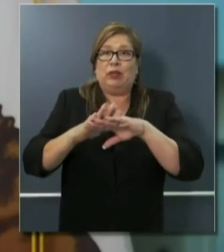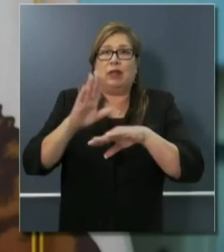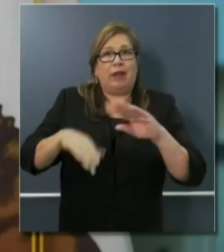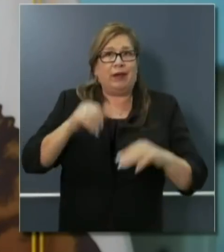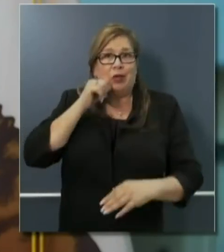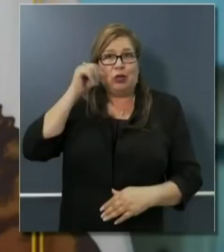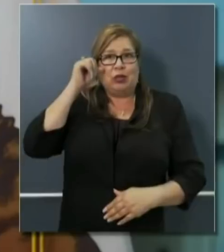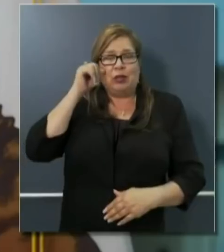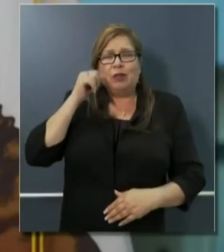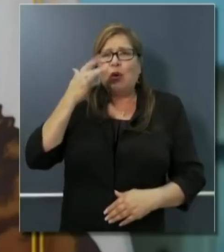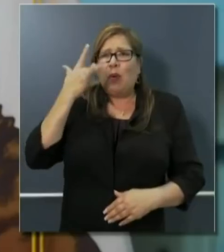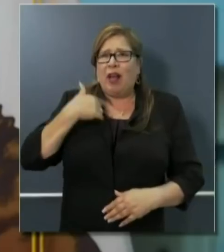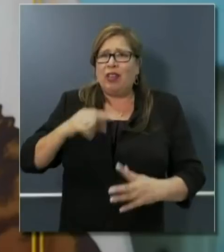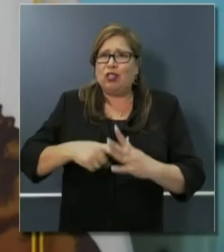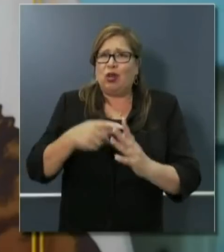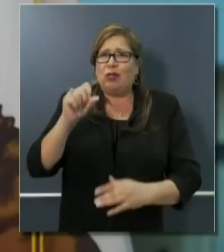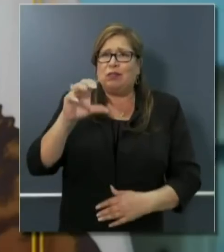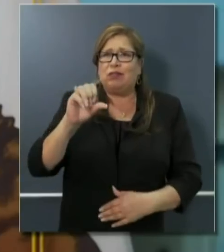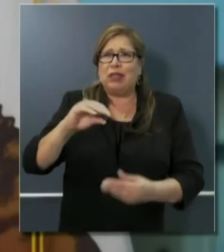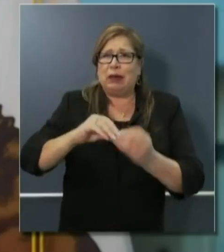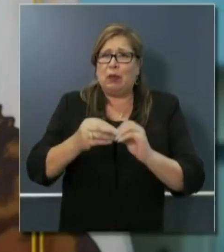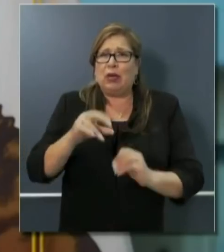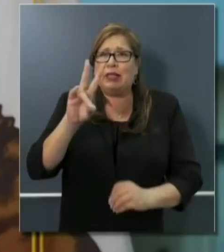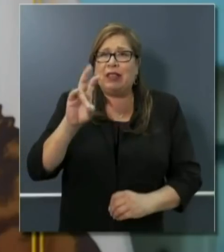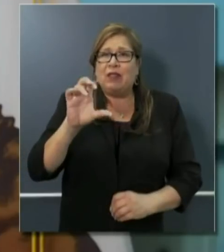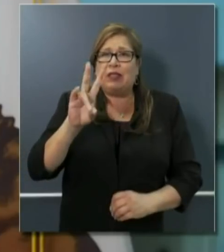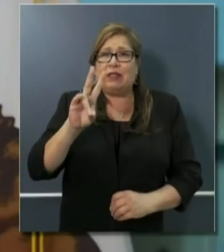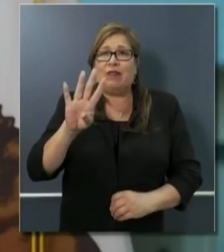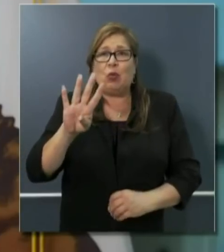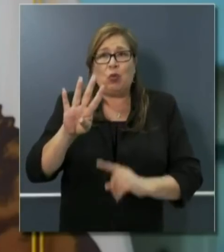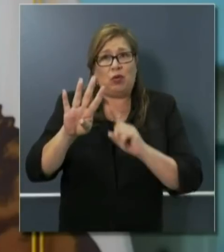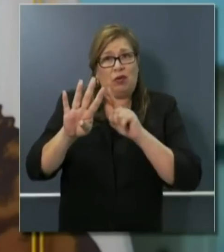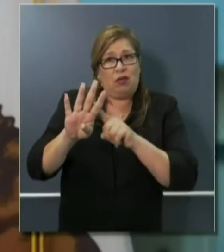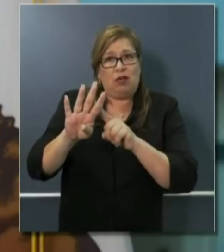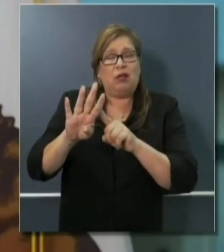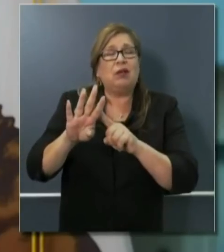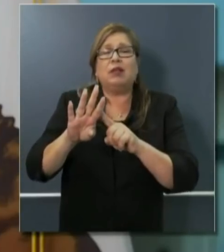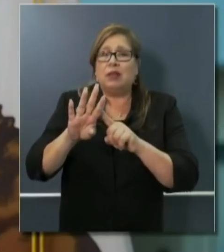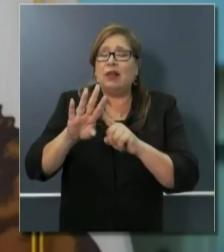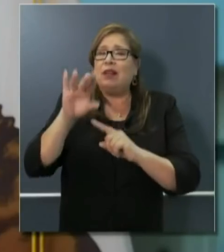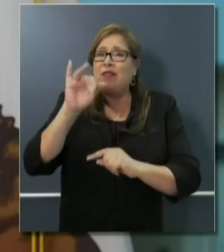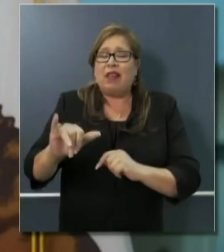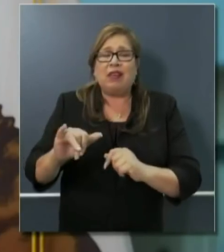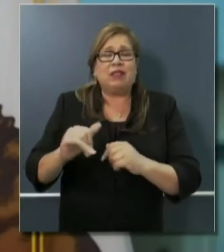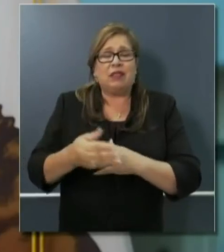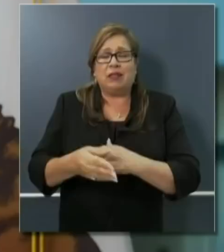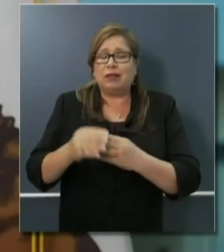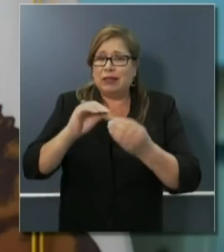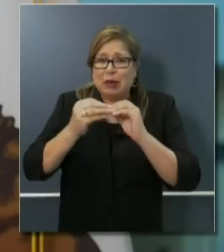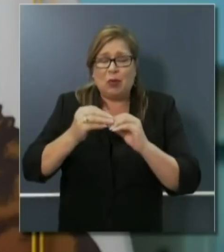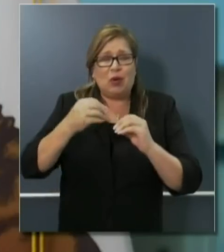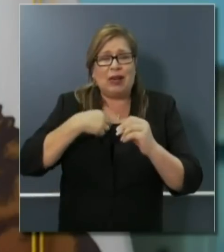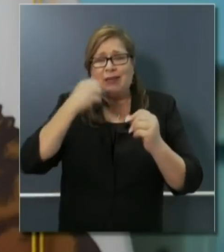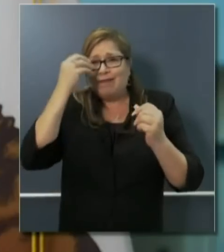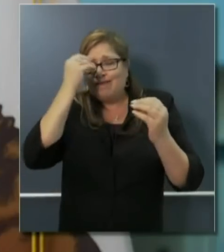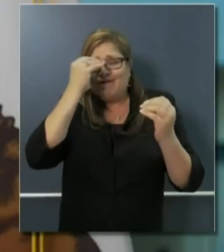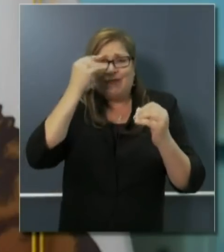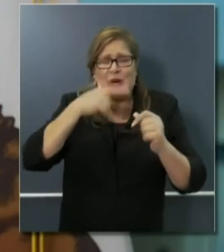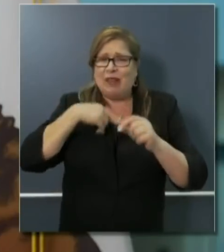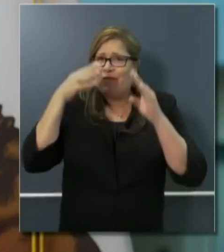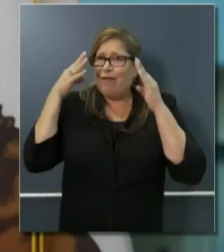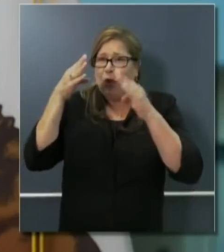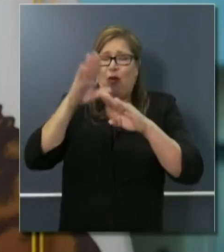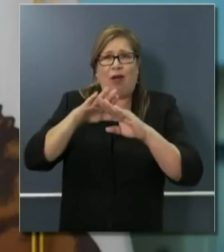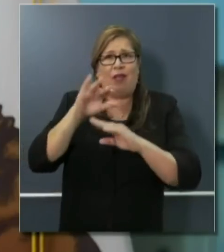number 774? Because that's the number I wake up to that I'm most focused on as governor of the state of